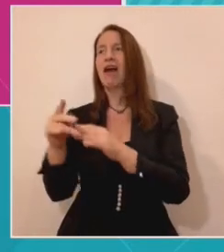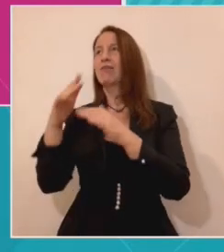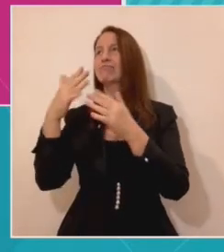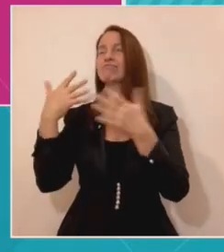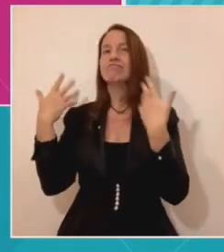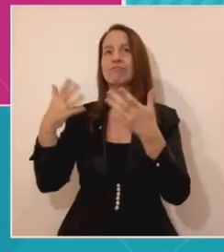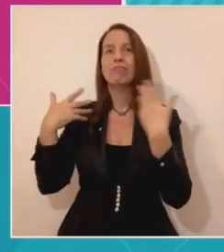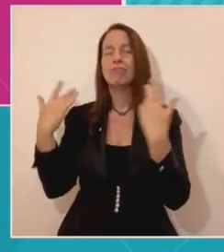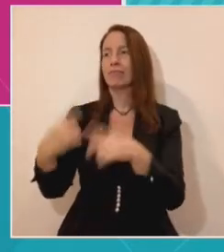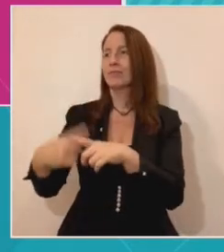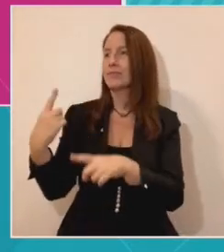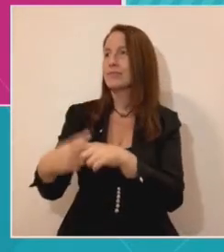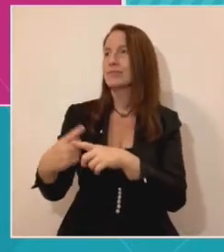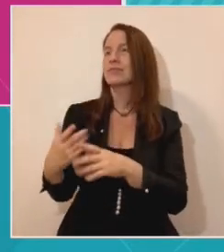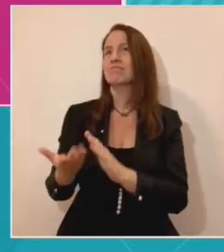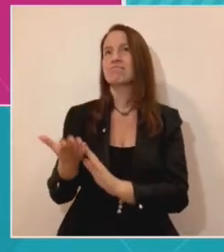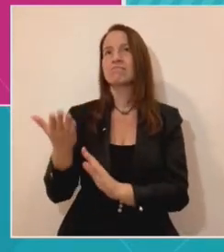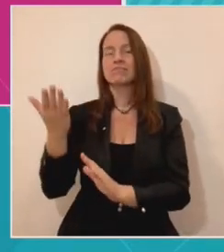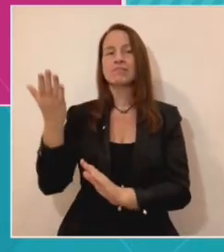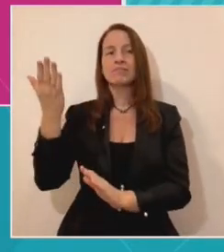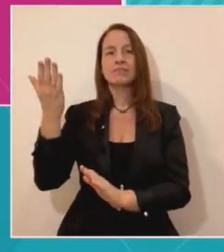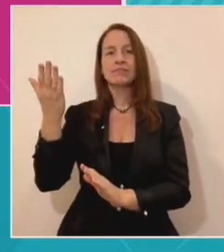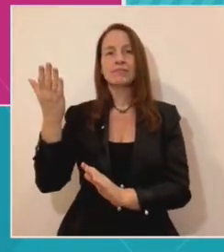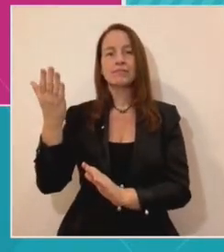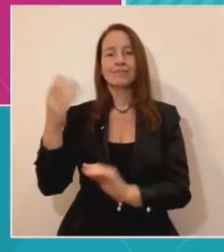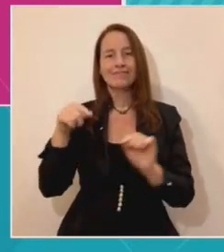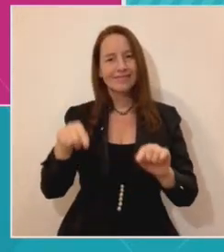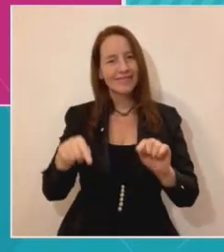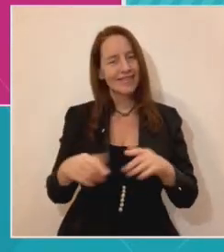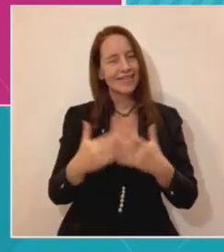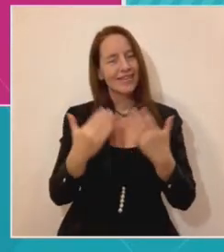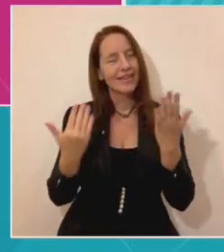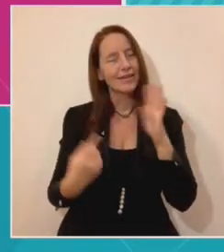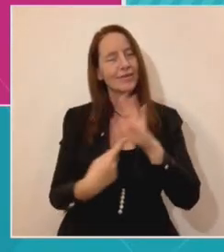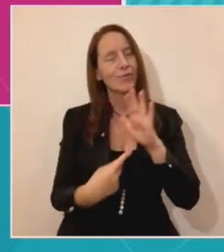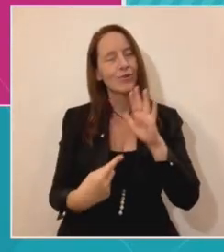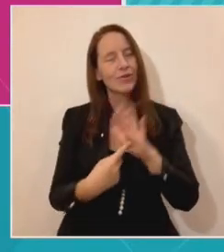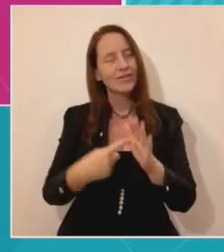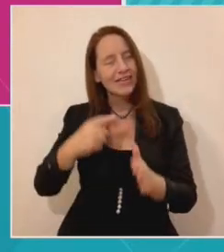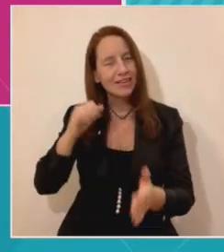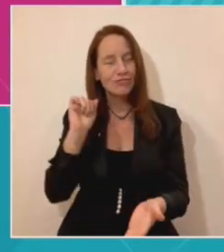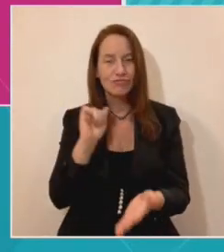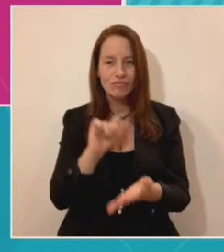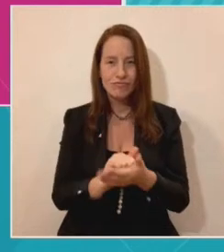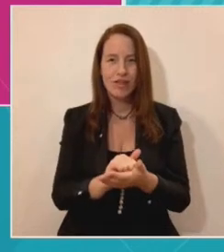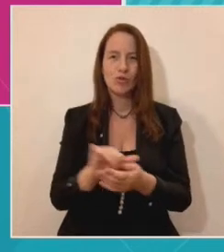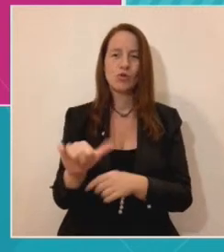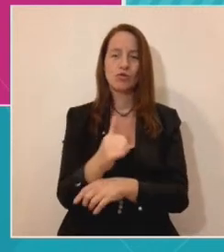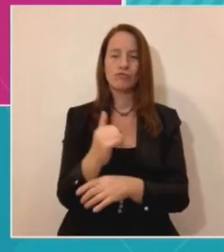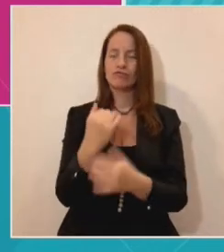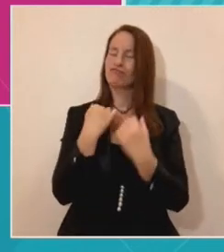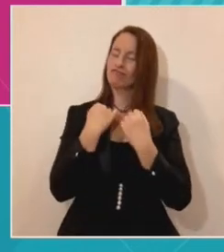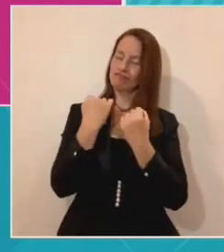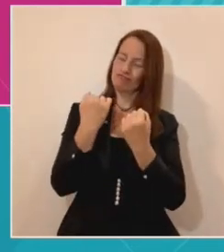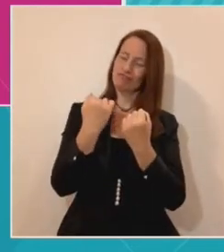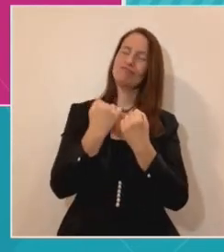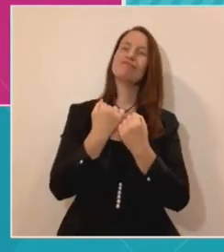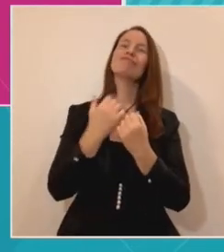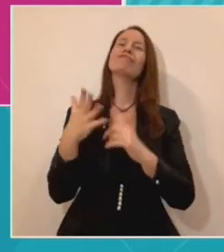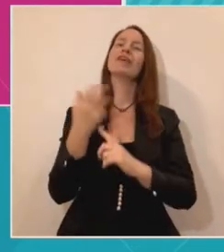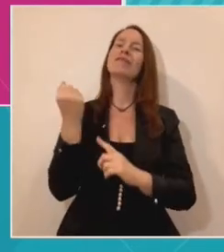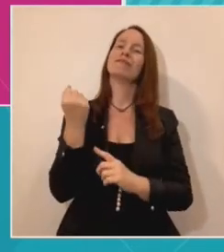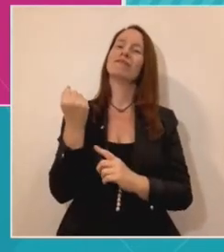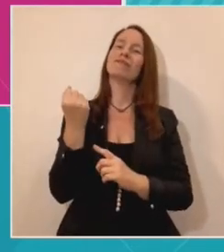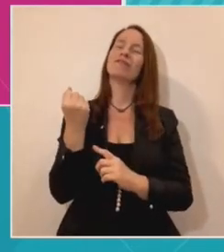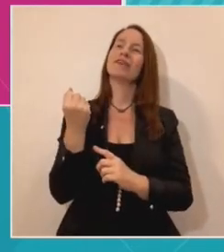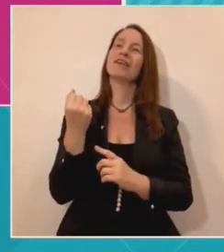emergency. On this important day, however, it is right to take a moment to reflect on all of your achievements. So, what